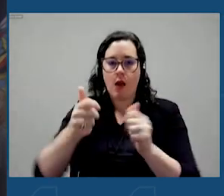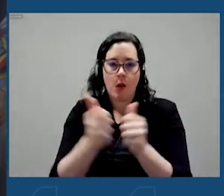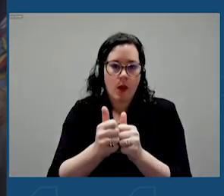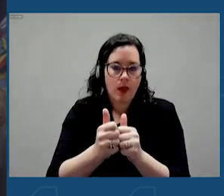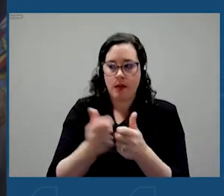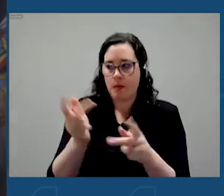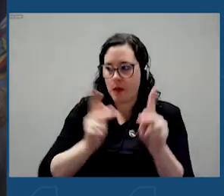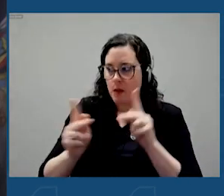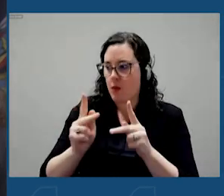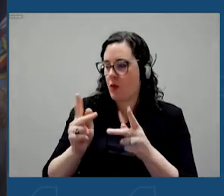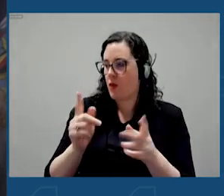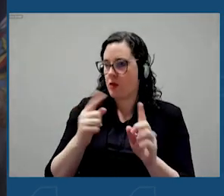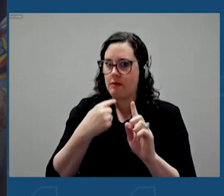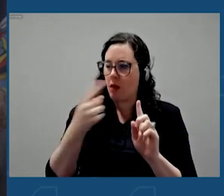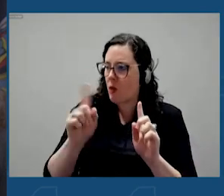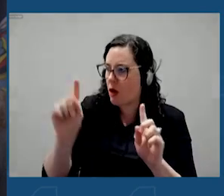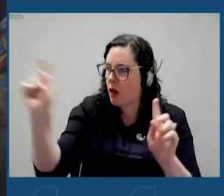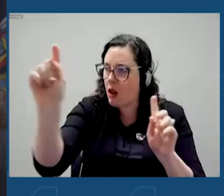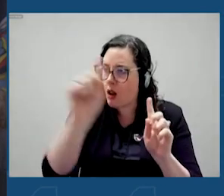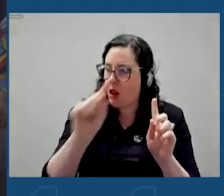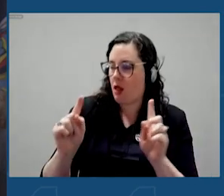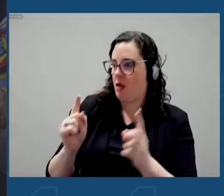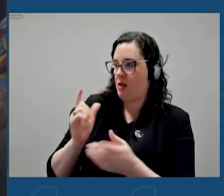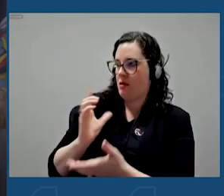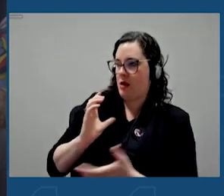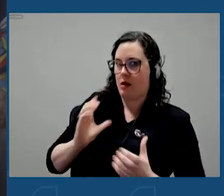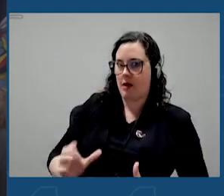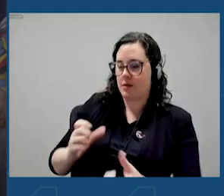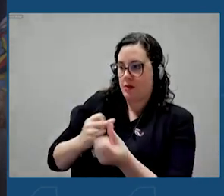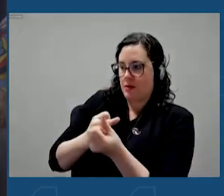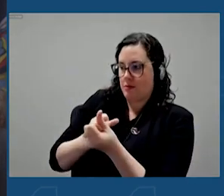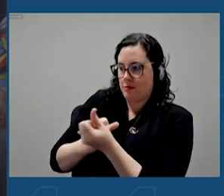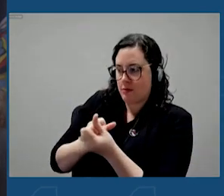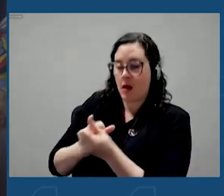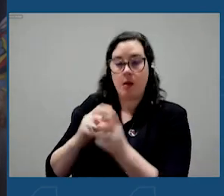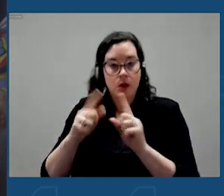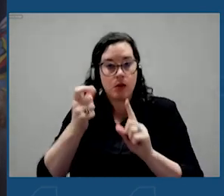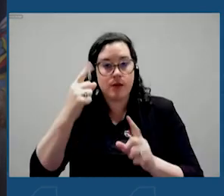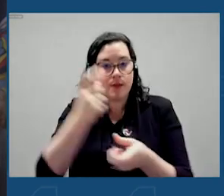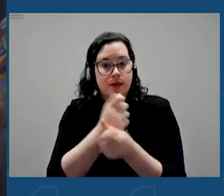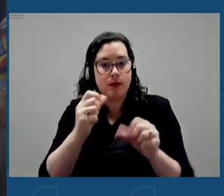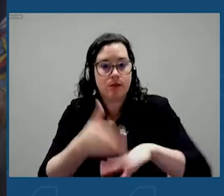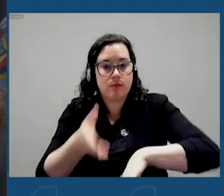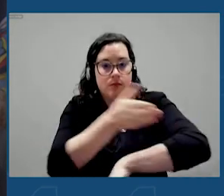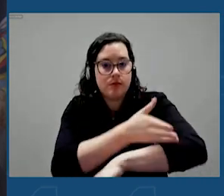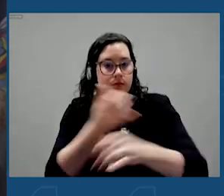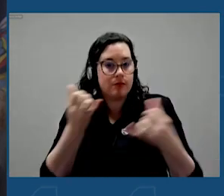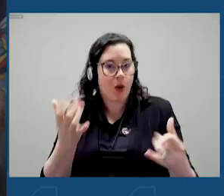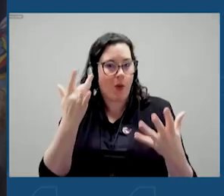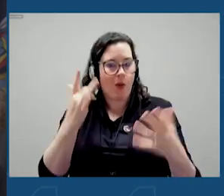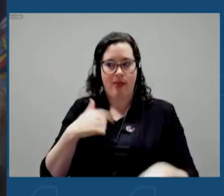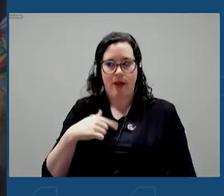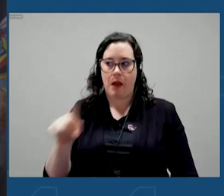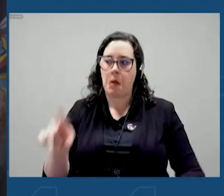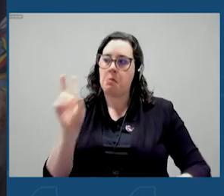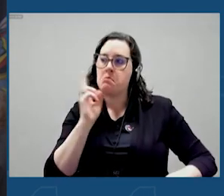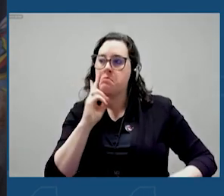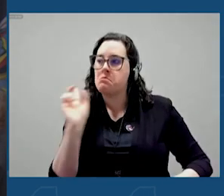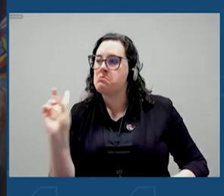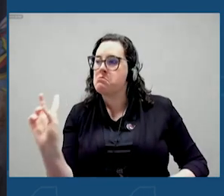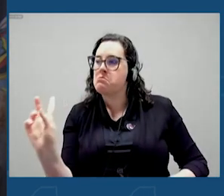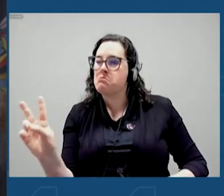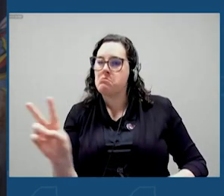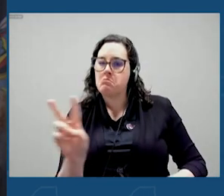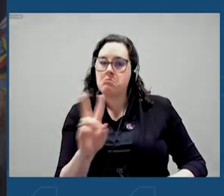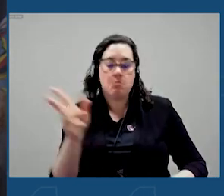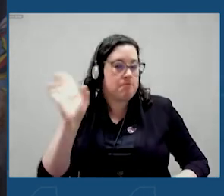directions, all kinds of customer assistance, but it's also a safety improvement because now they're going to be able to be eyes and ears across an